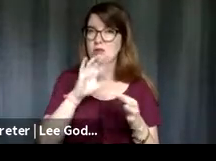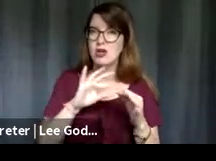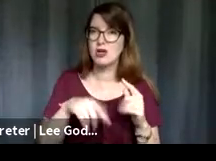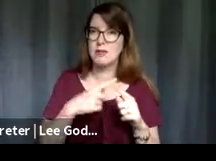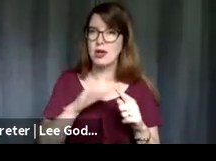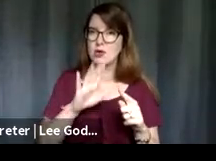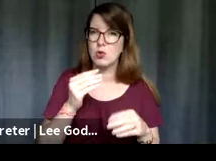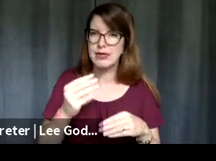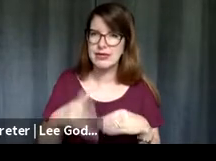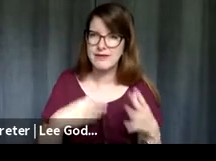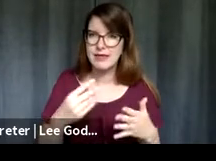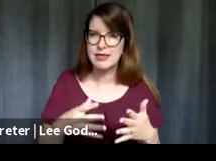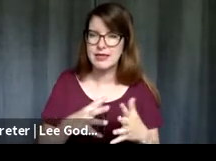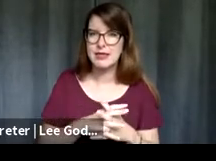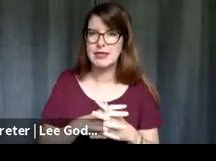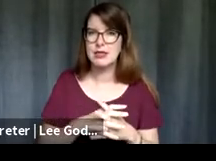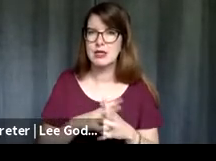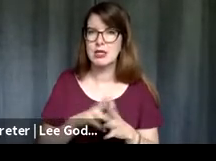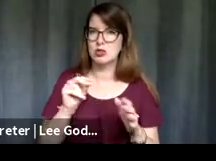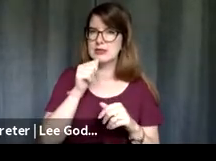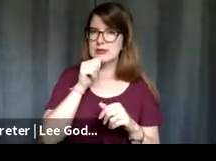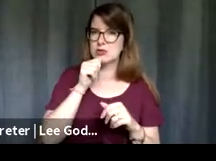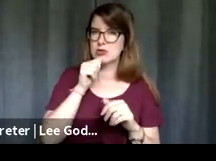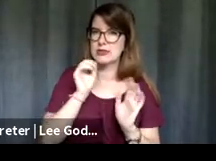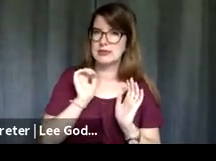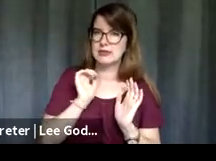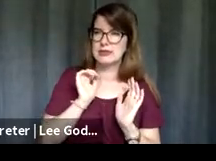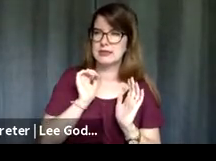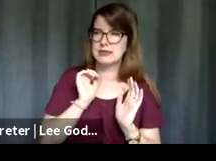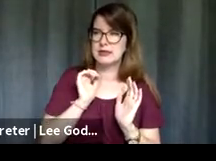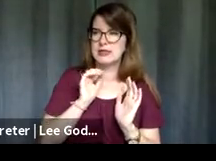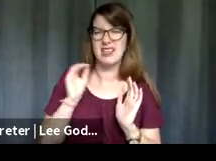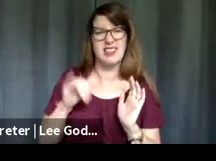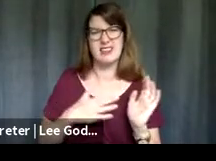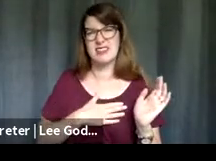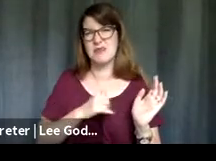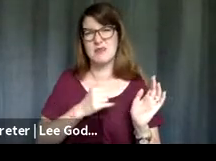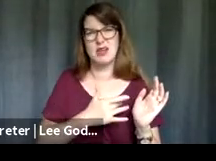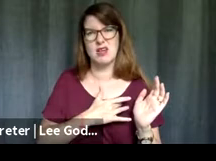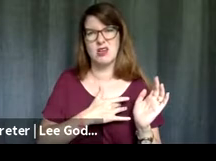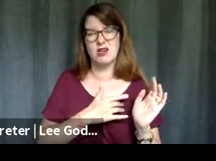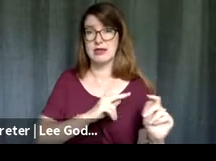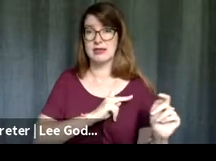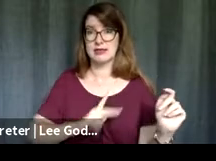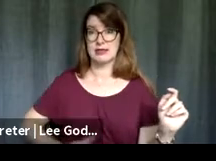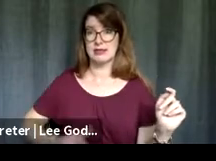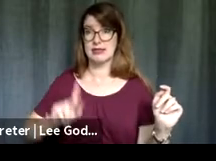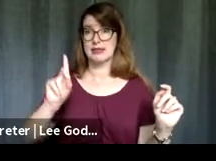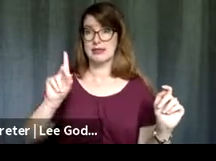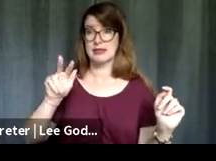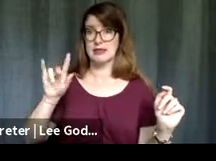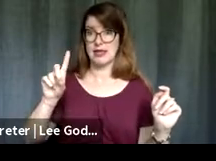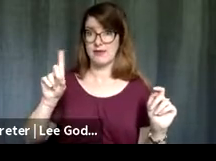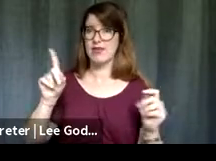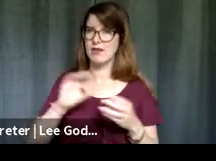giving. You know, do it in secret. And that's not my heart in this. King David did